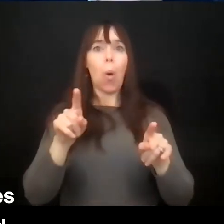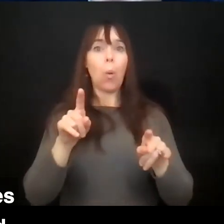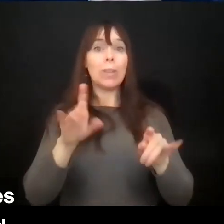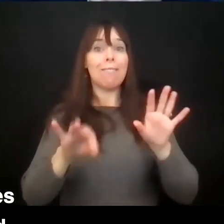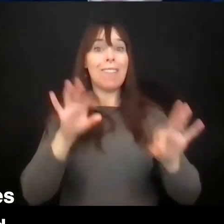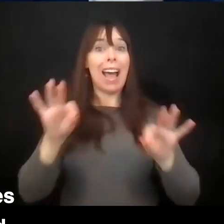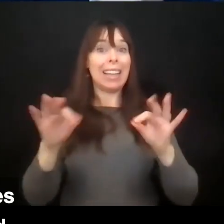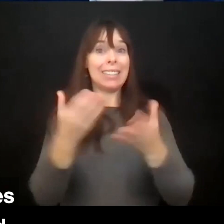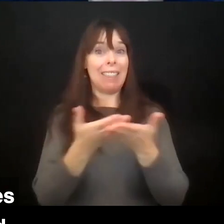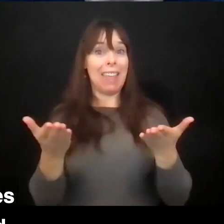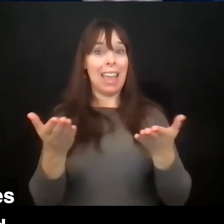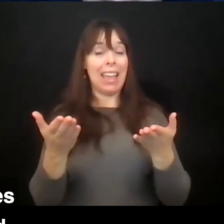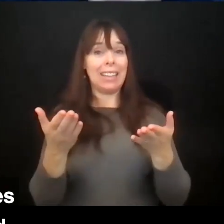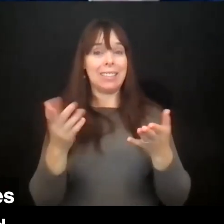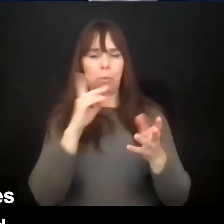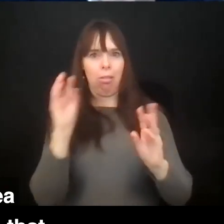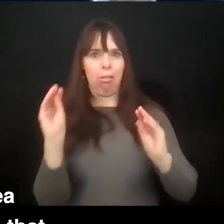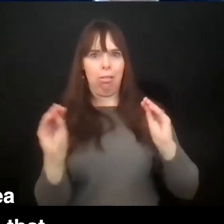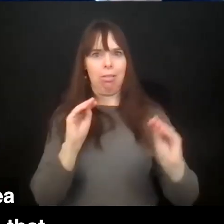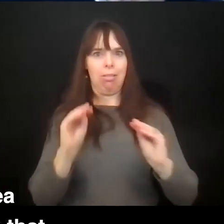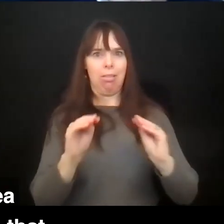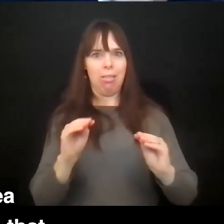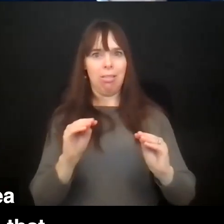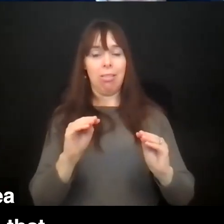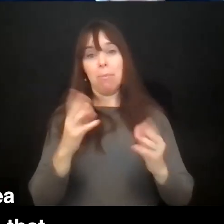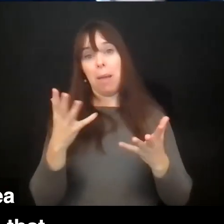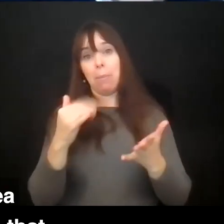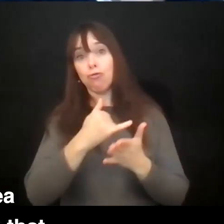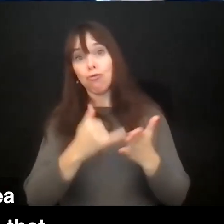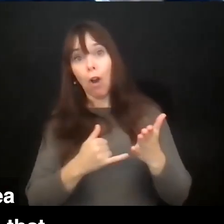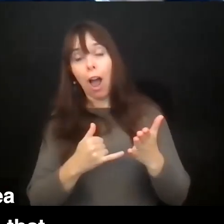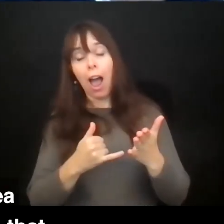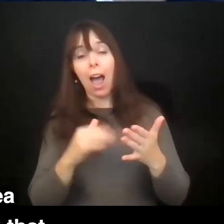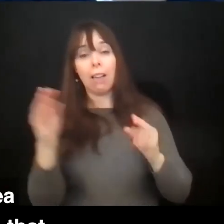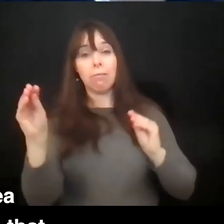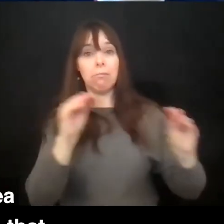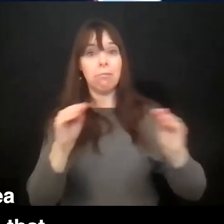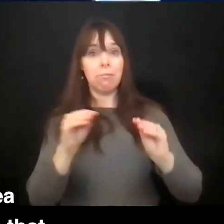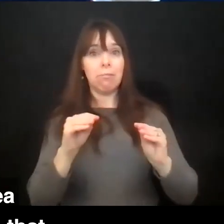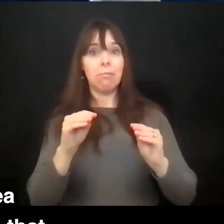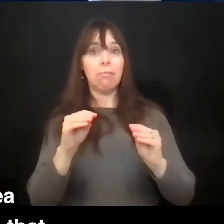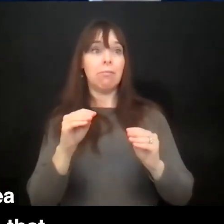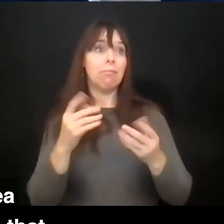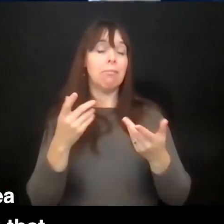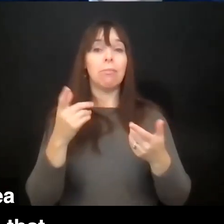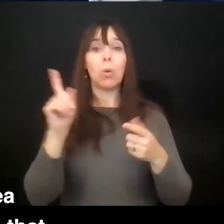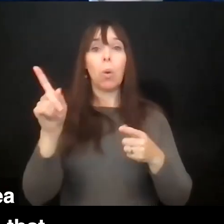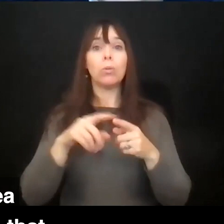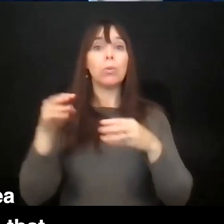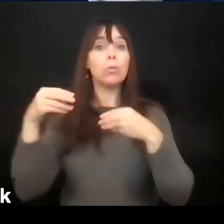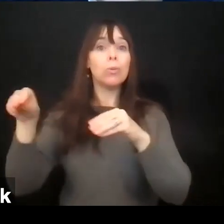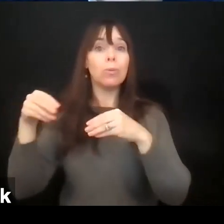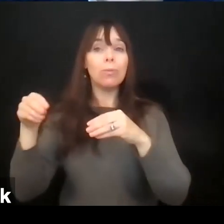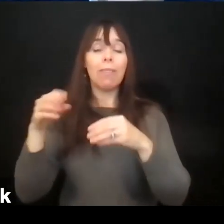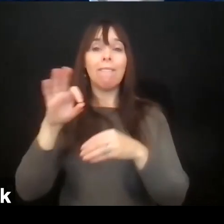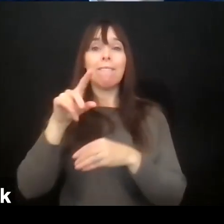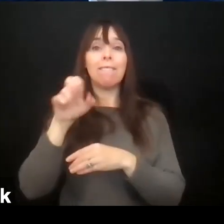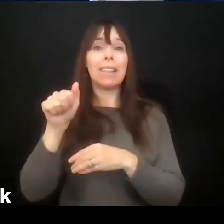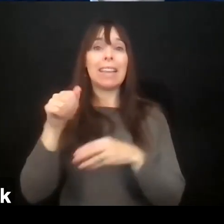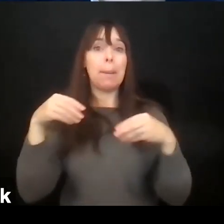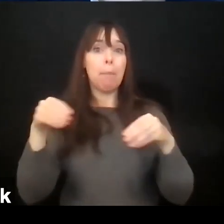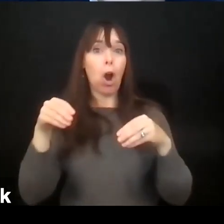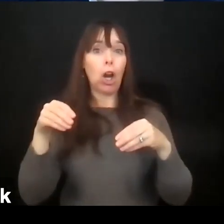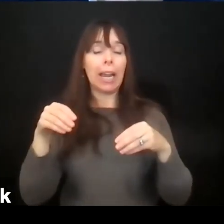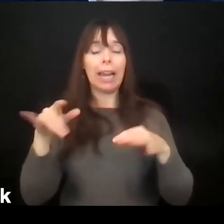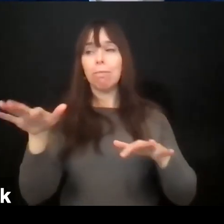will embed or draw from like flea markets and things like that. So if you take a